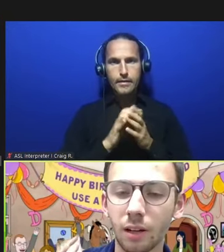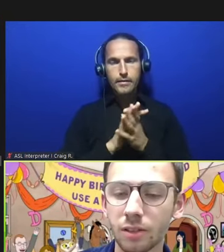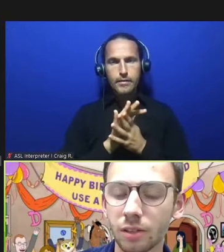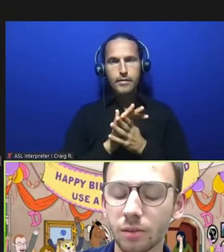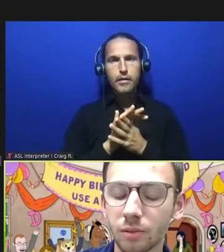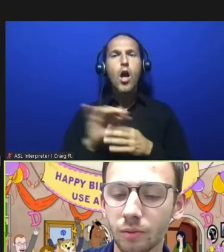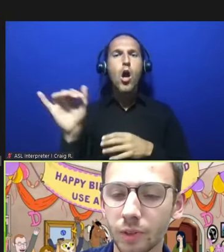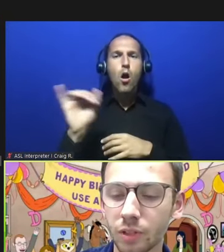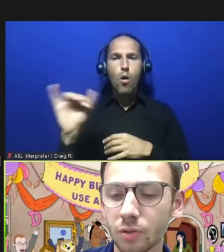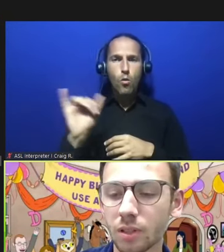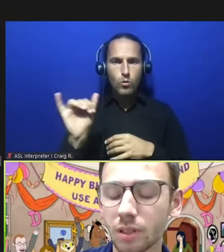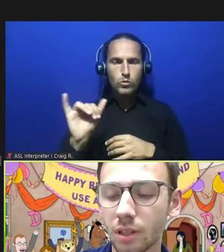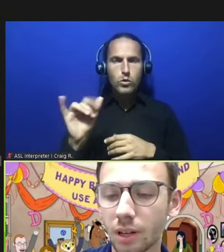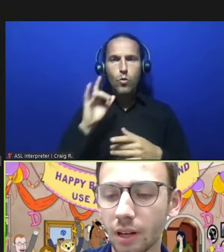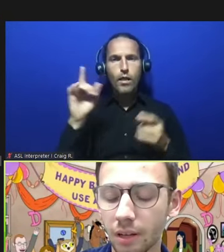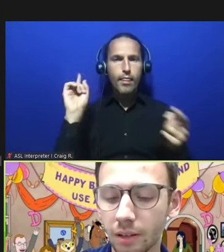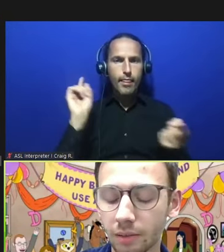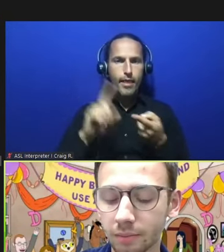It'll also